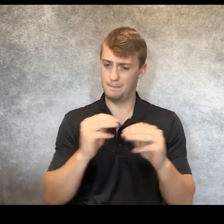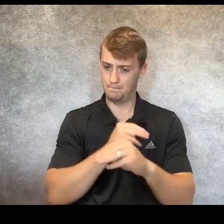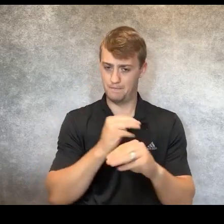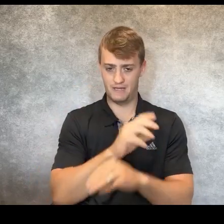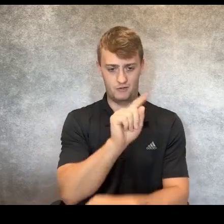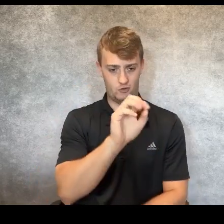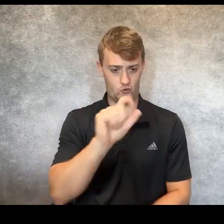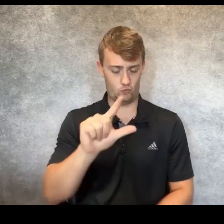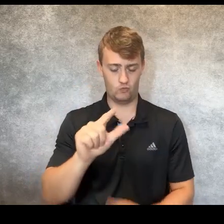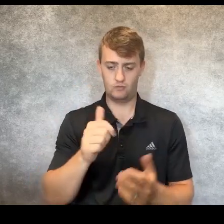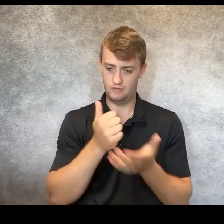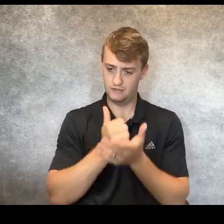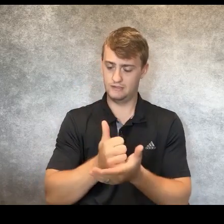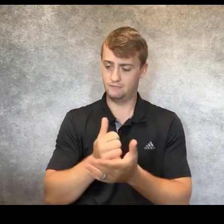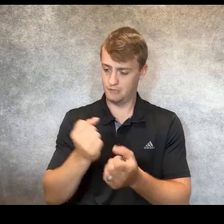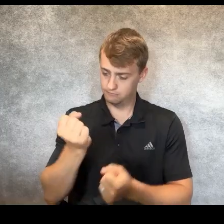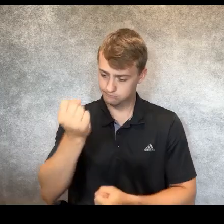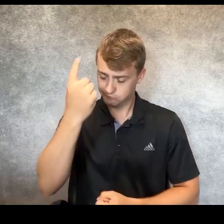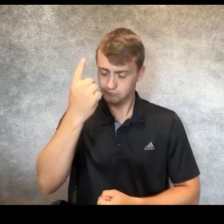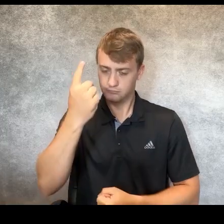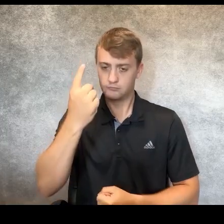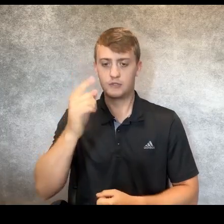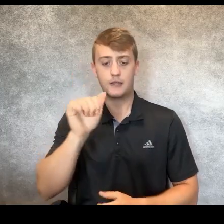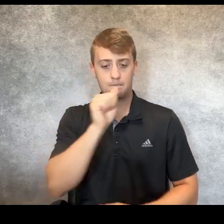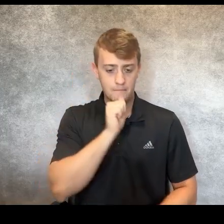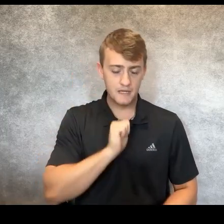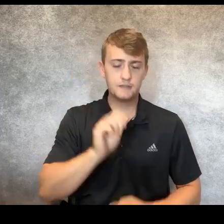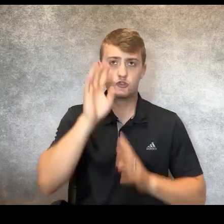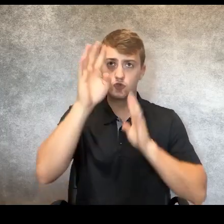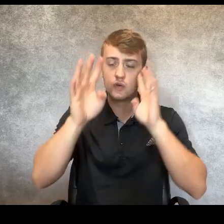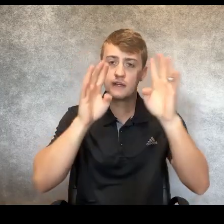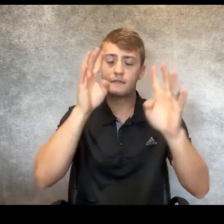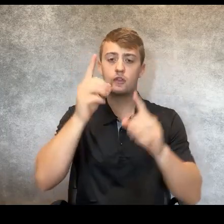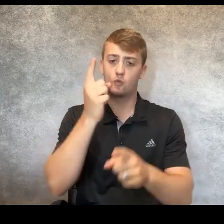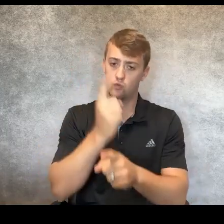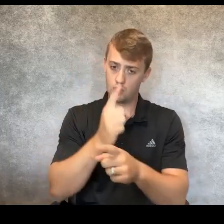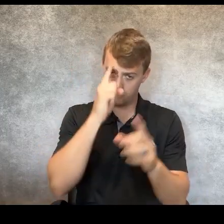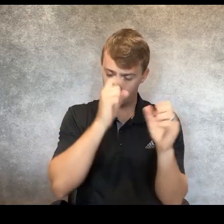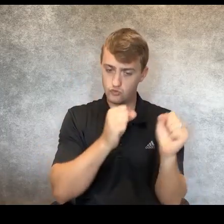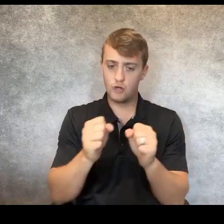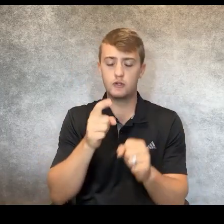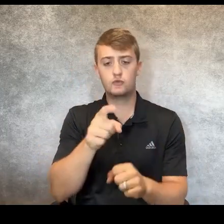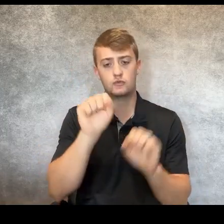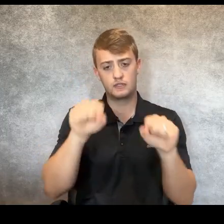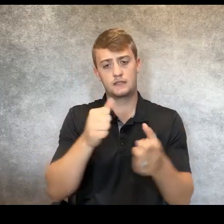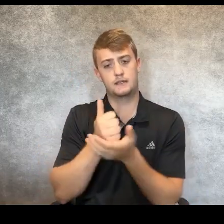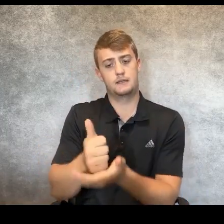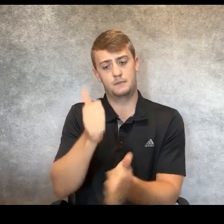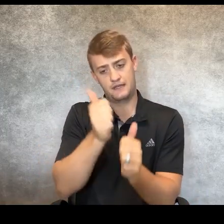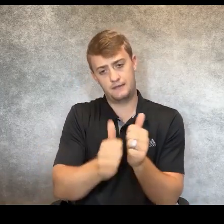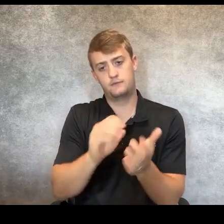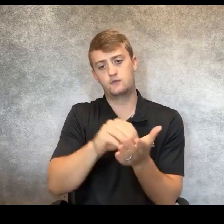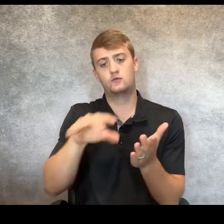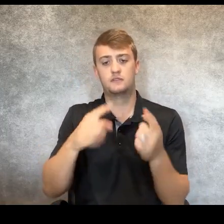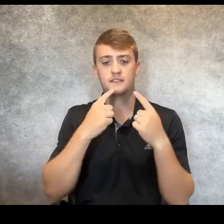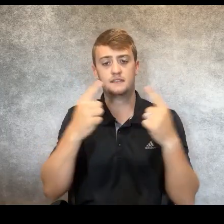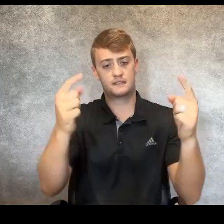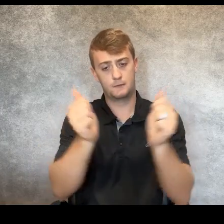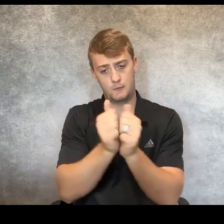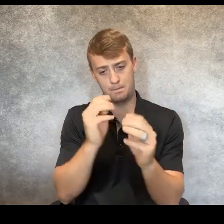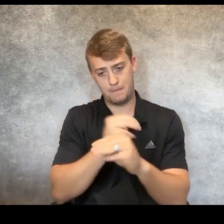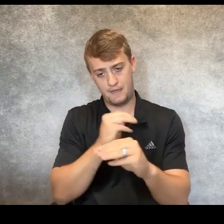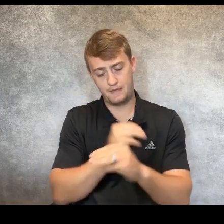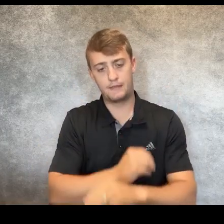They are bridges to understanding. With patience, creativity, and the right strategies, you can help every student succeed in math.